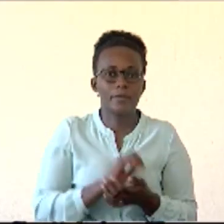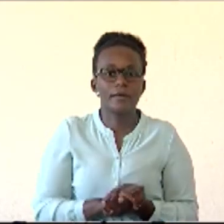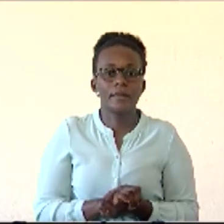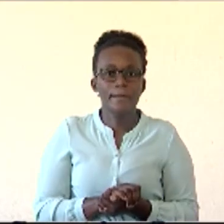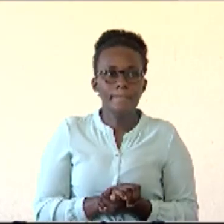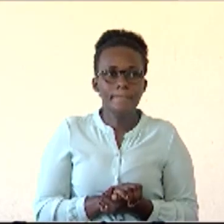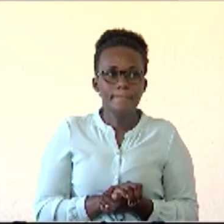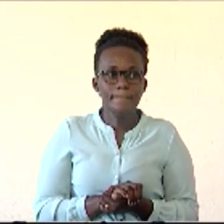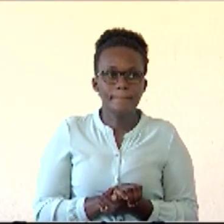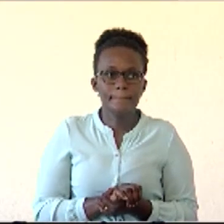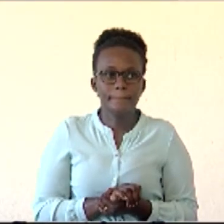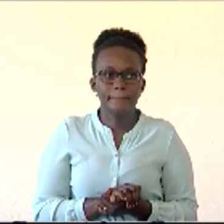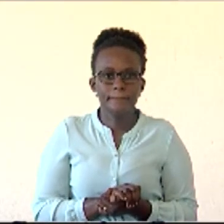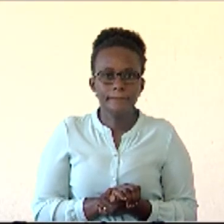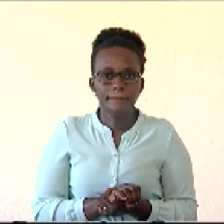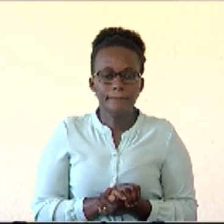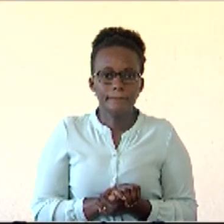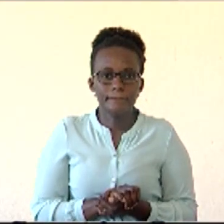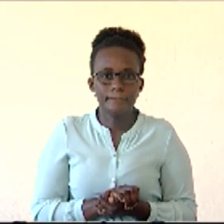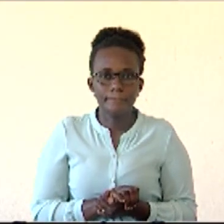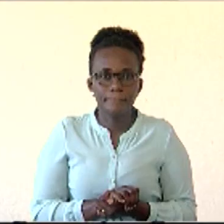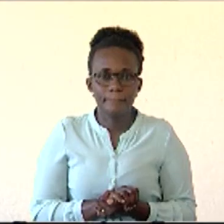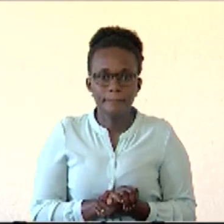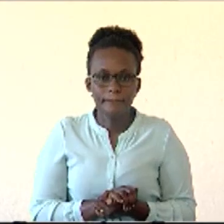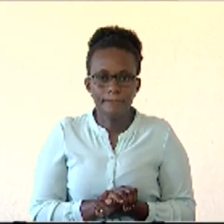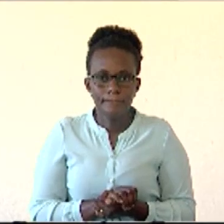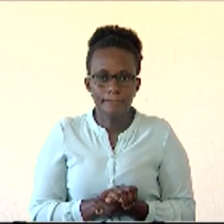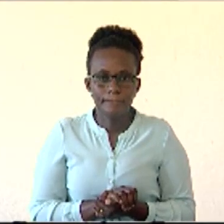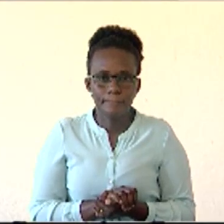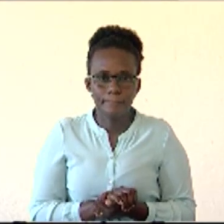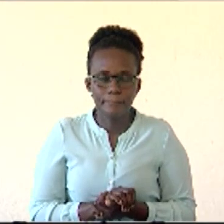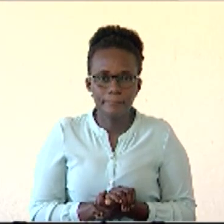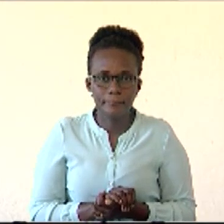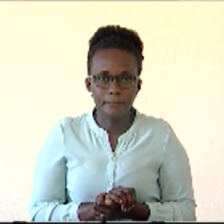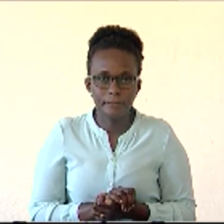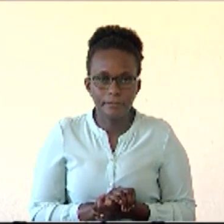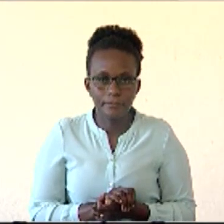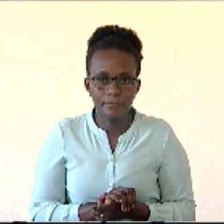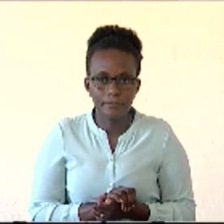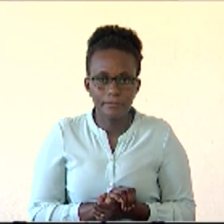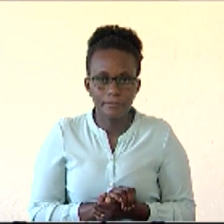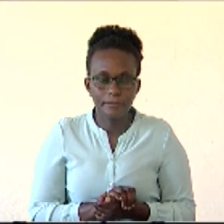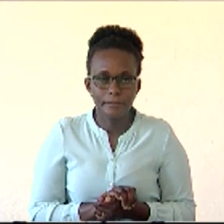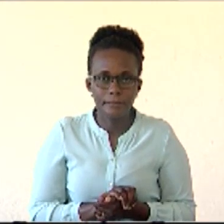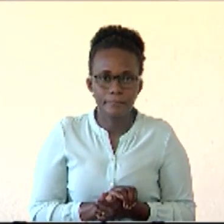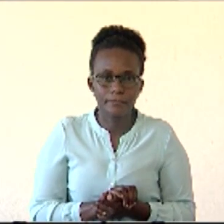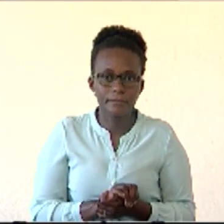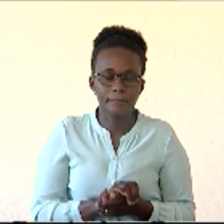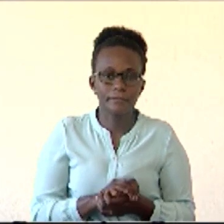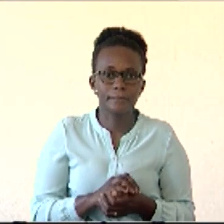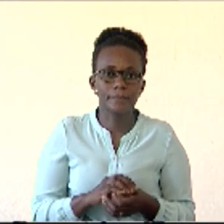So in this case, aluminum is extracted from the oxide called bauxite. The bauxite